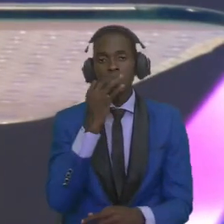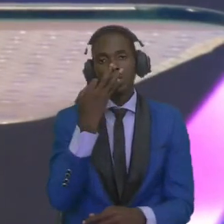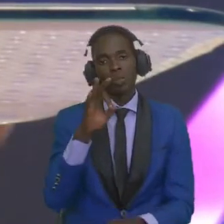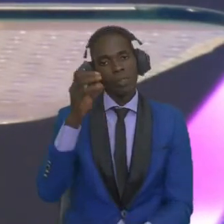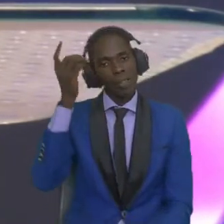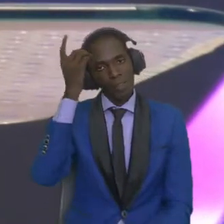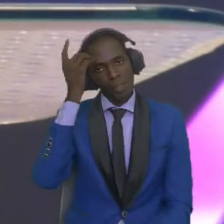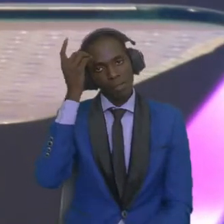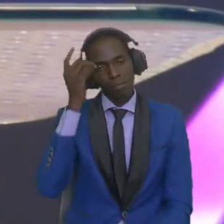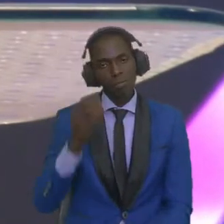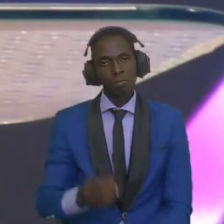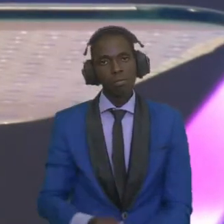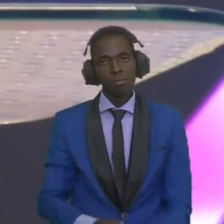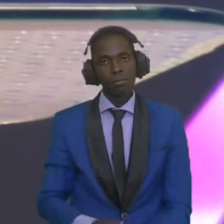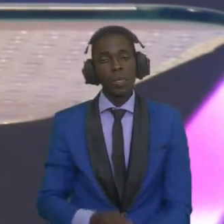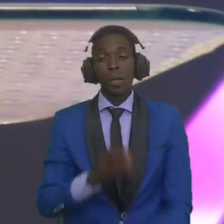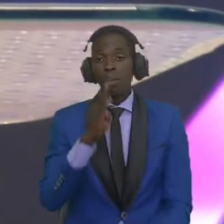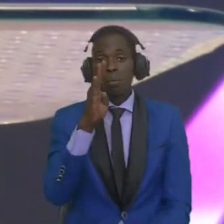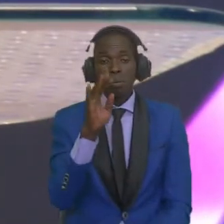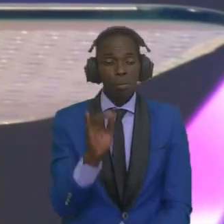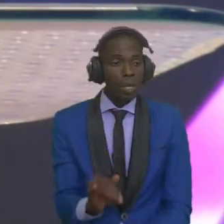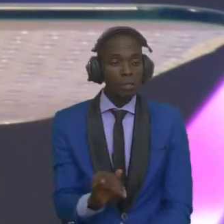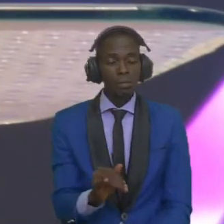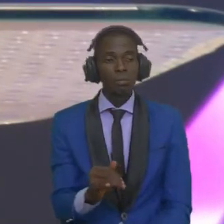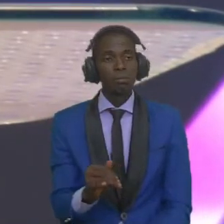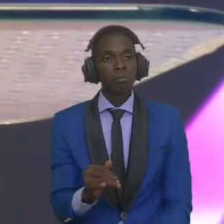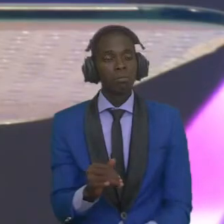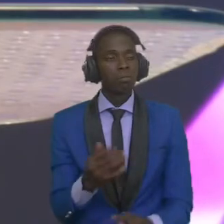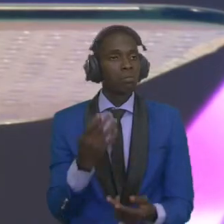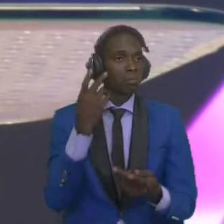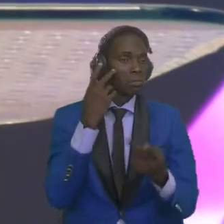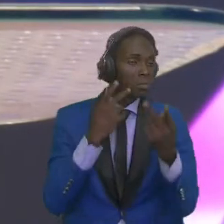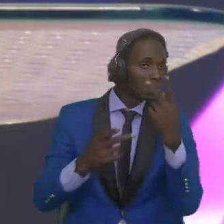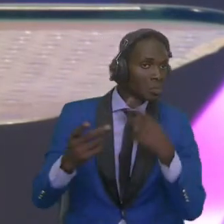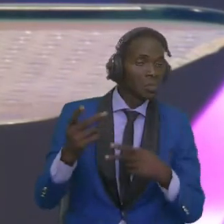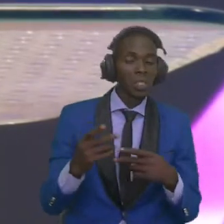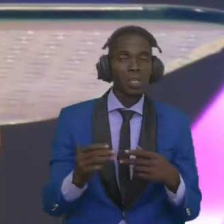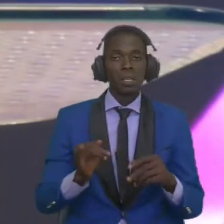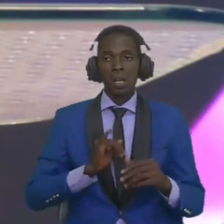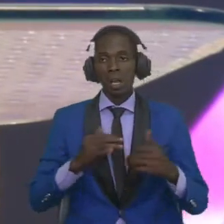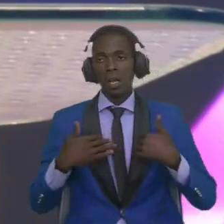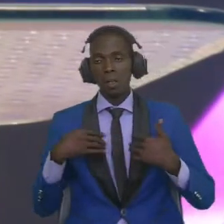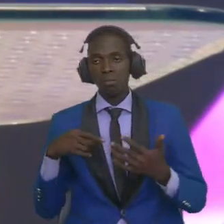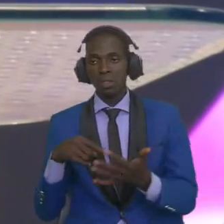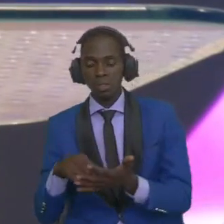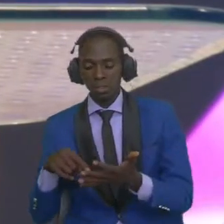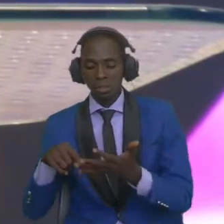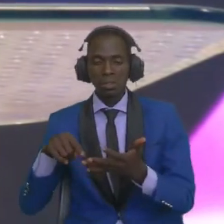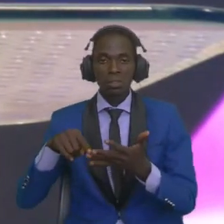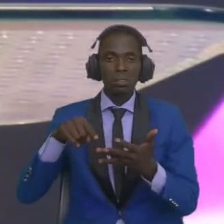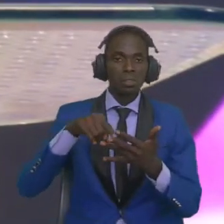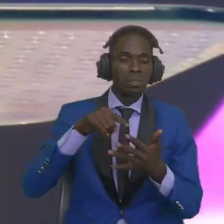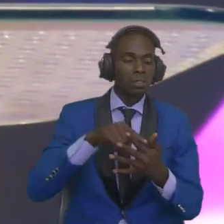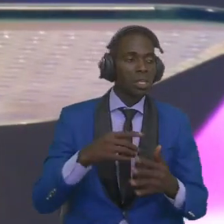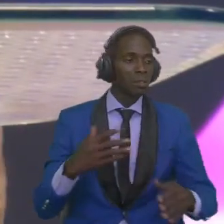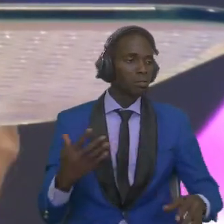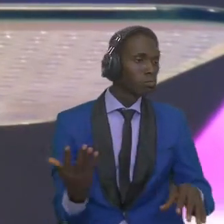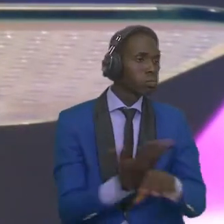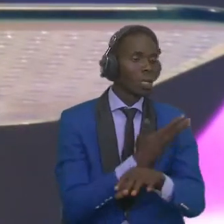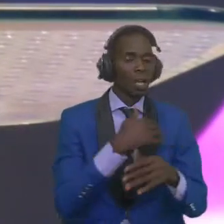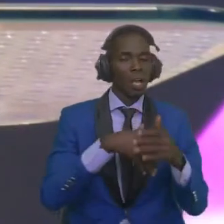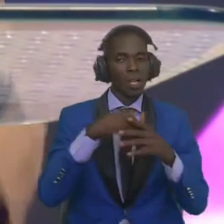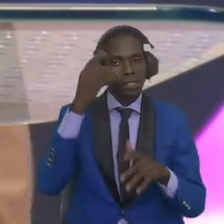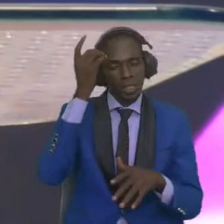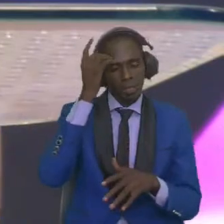devil. May make any profession, may prophesy, I say, I have this, I have this. My cast out devils,